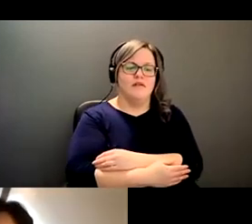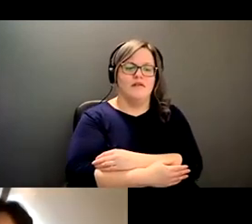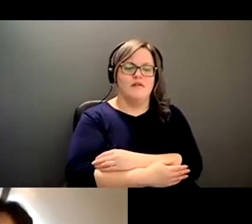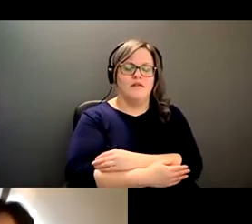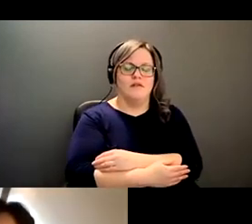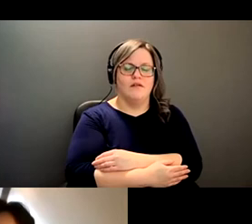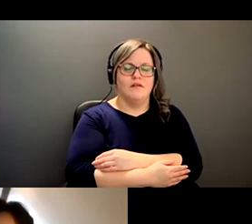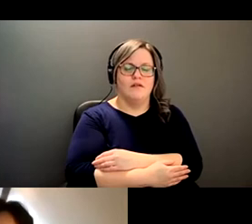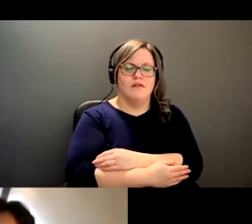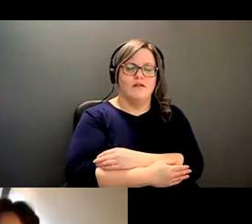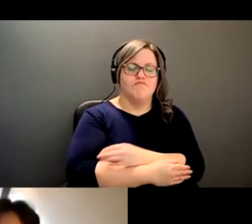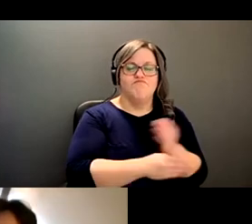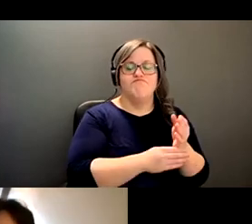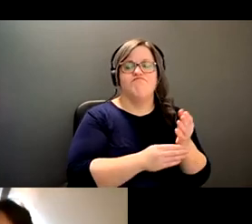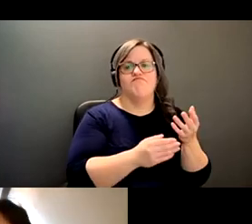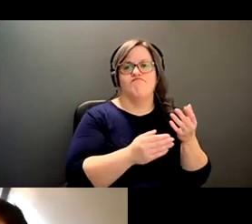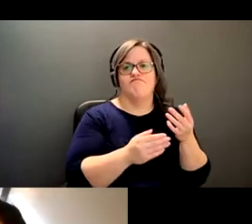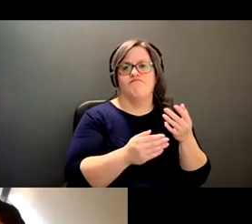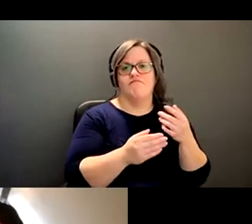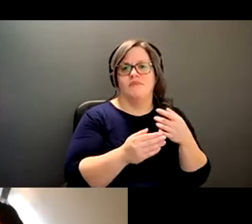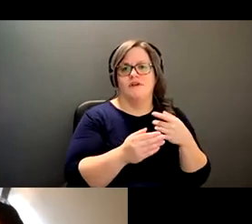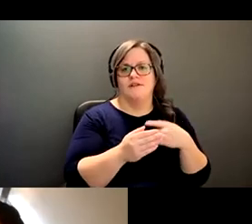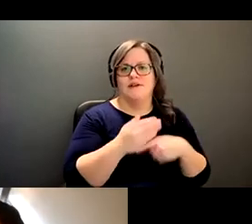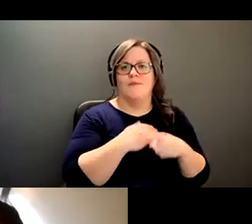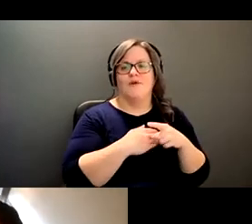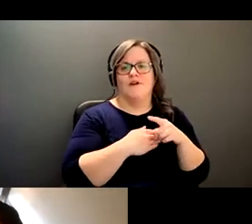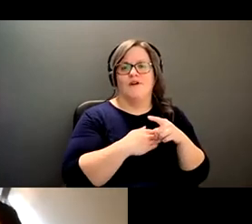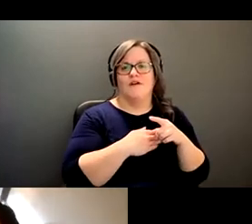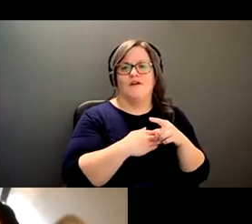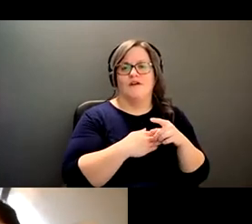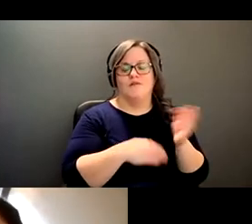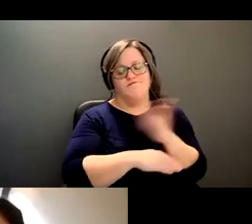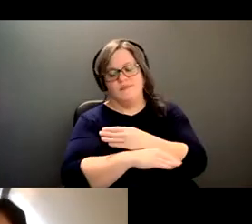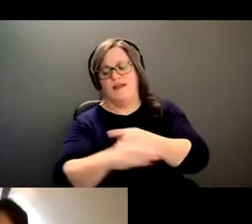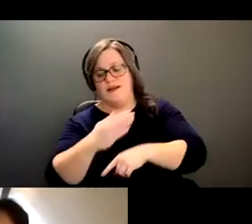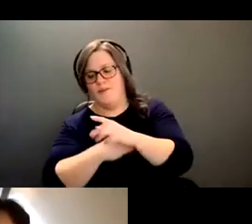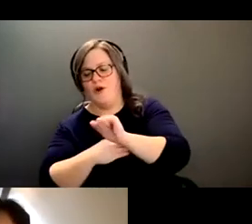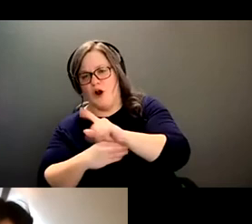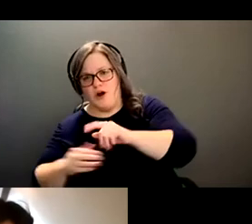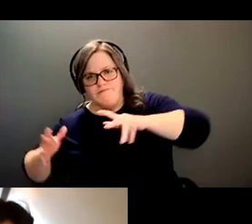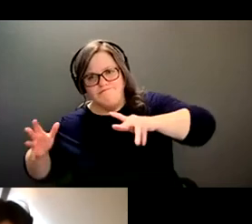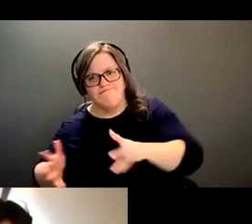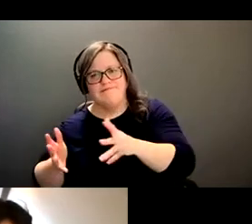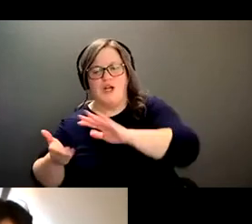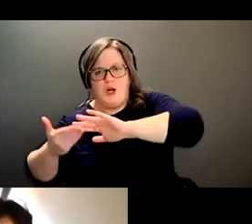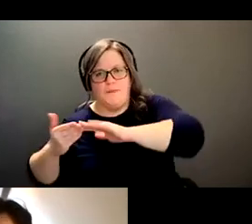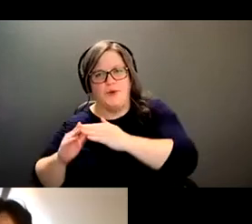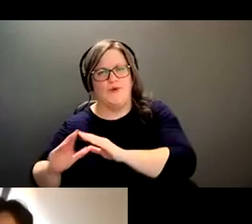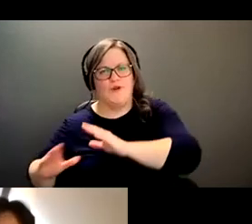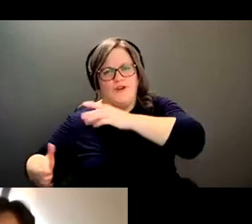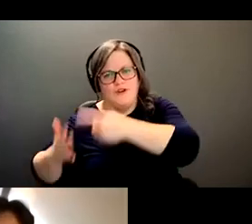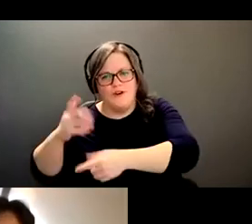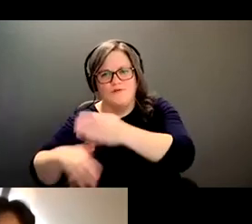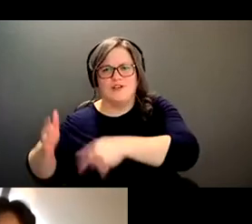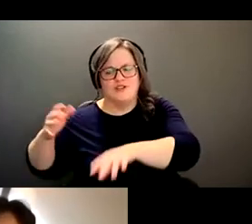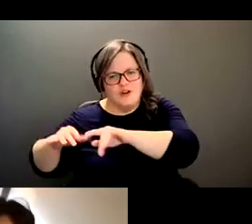or, you know, contemporary art in a way that generates a lot of community conversation. And that in itself has a lot of tension built into